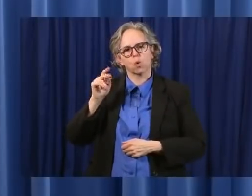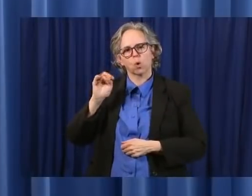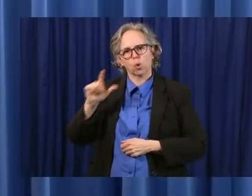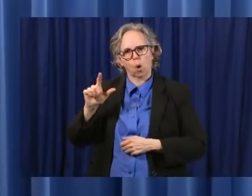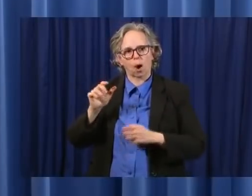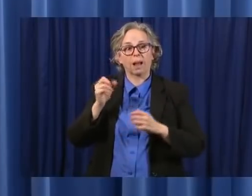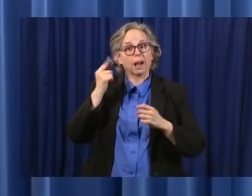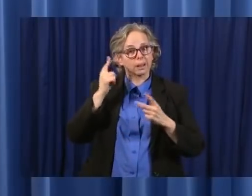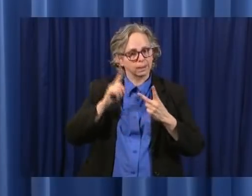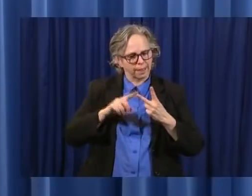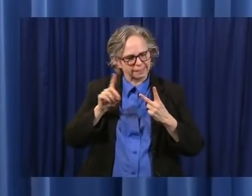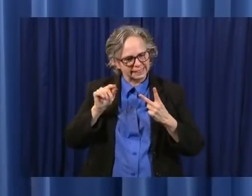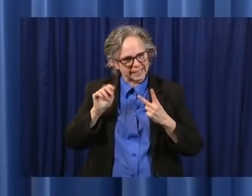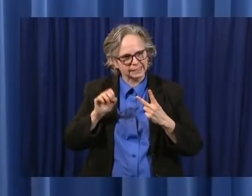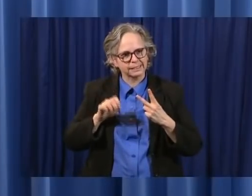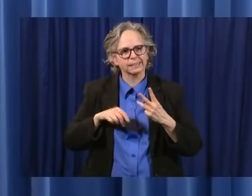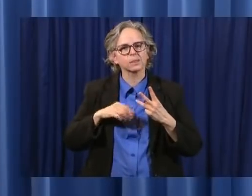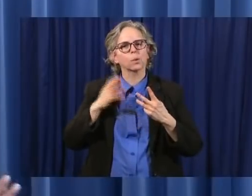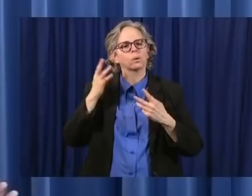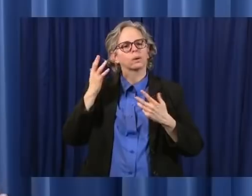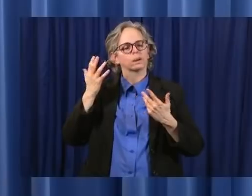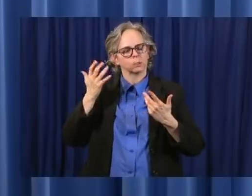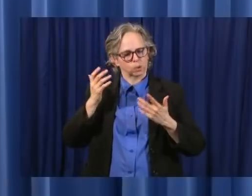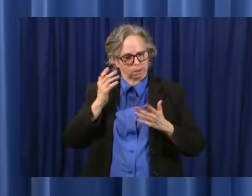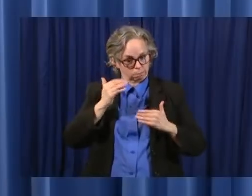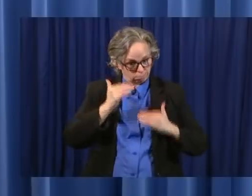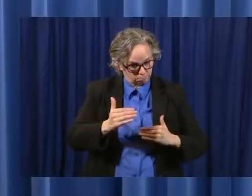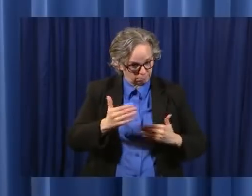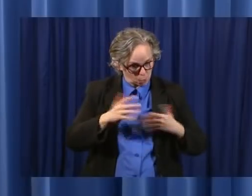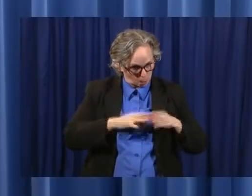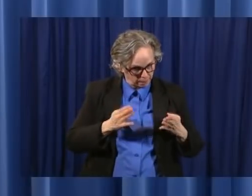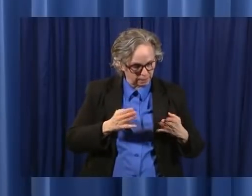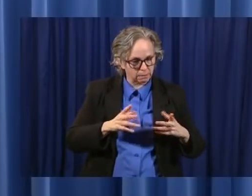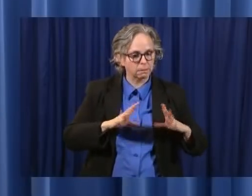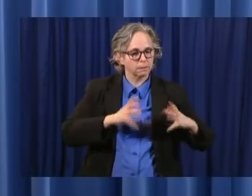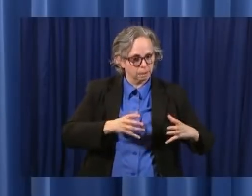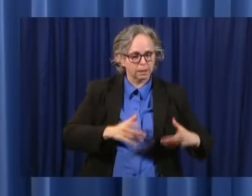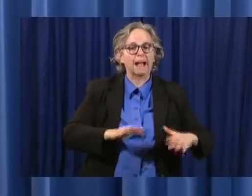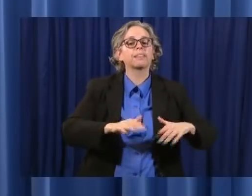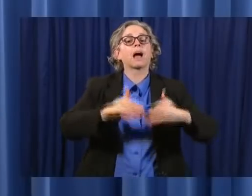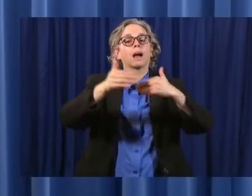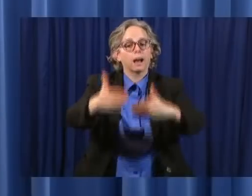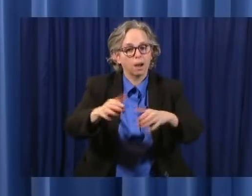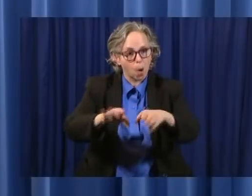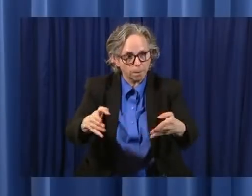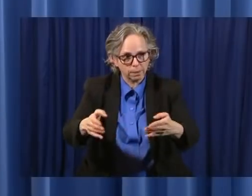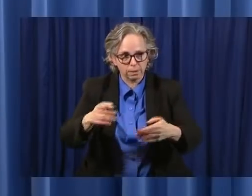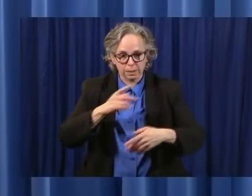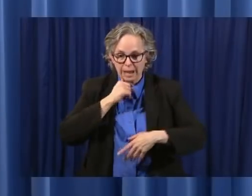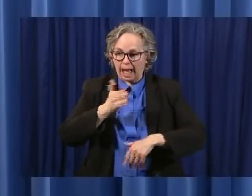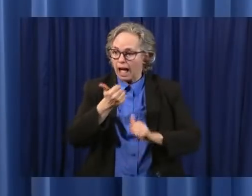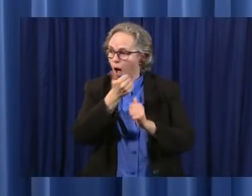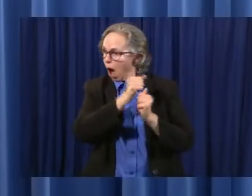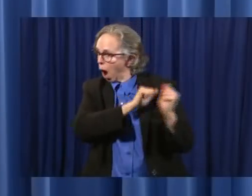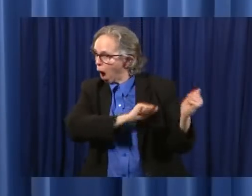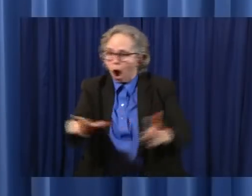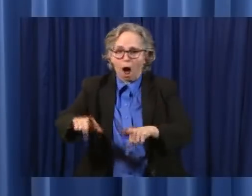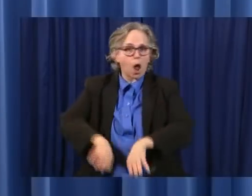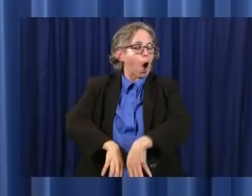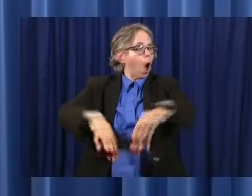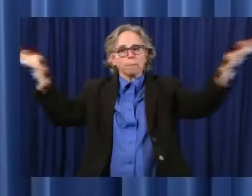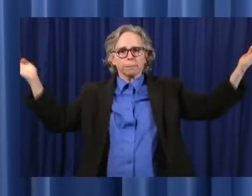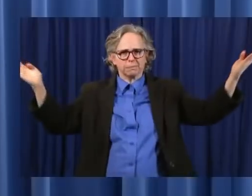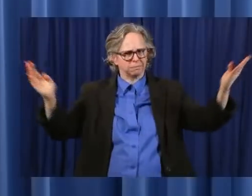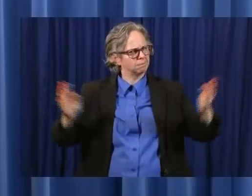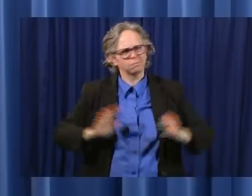are layering this out. We're not just opening everything up at one time. So that would be a